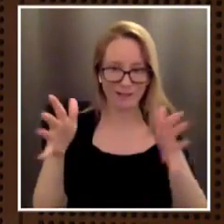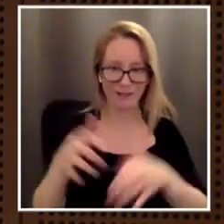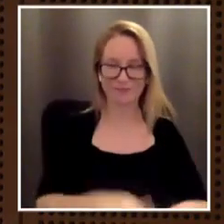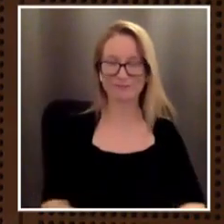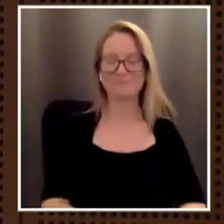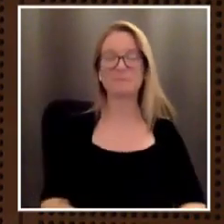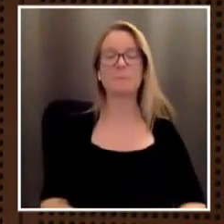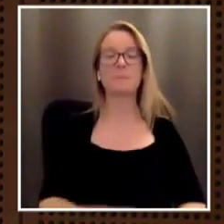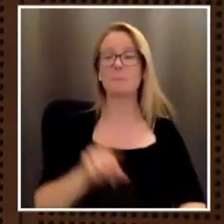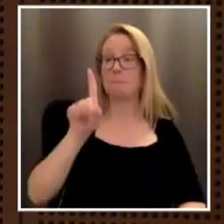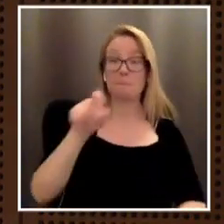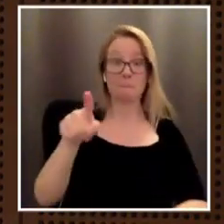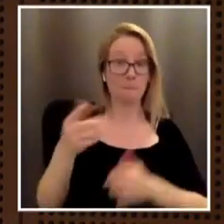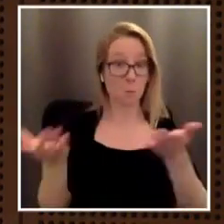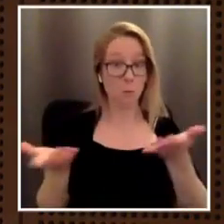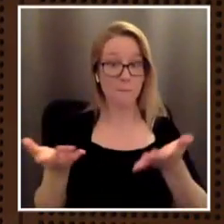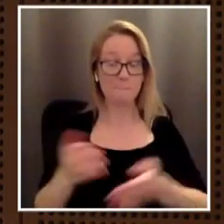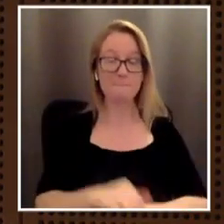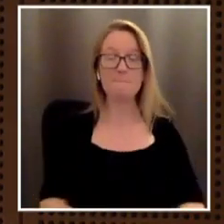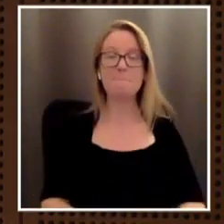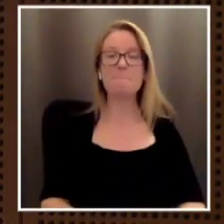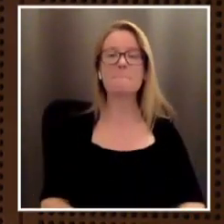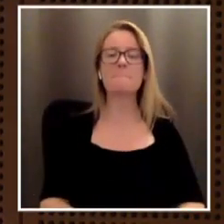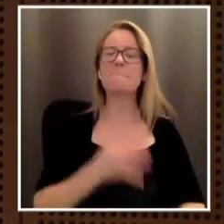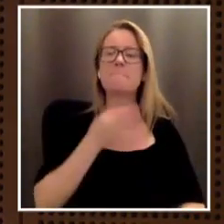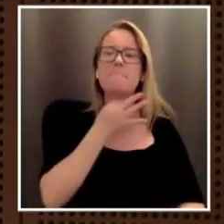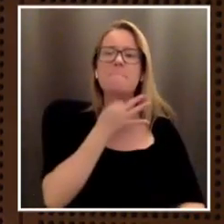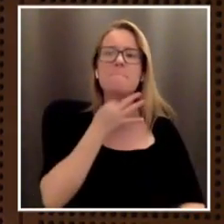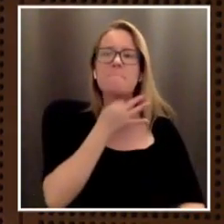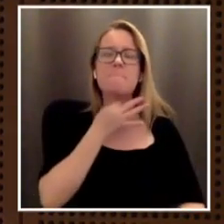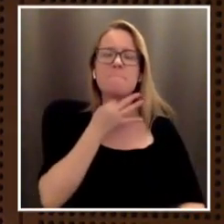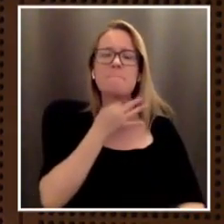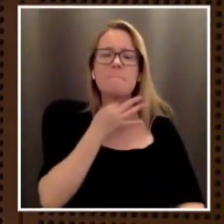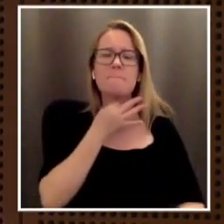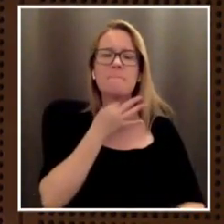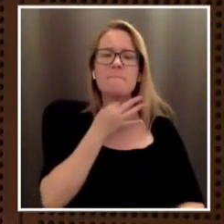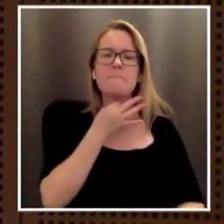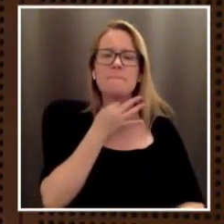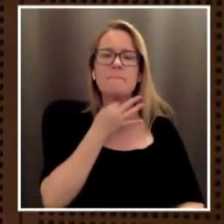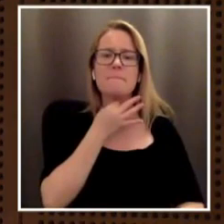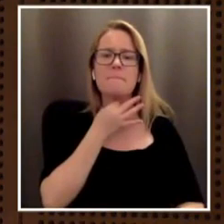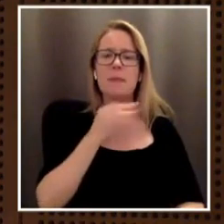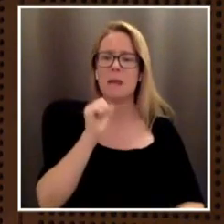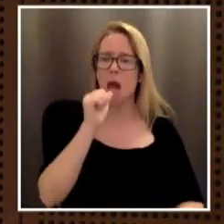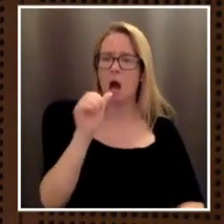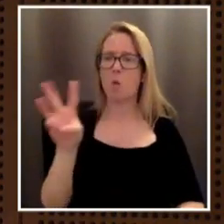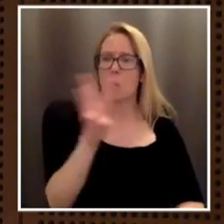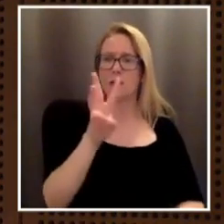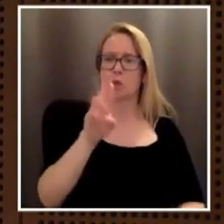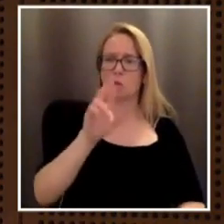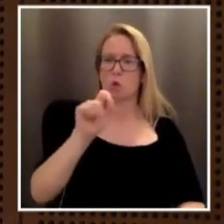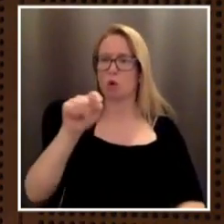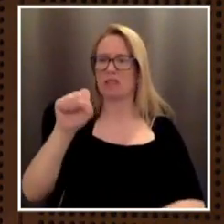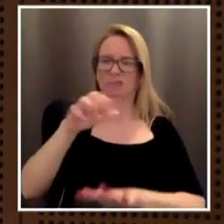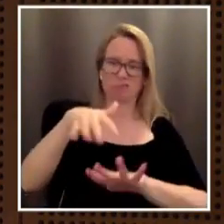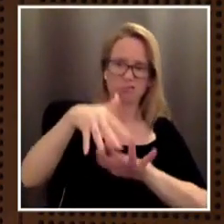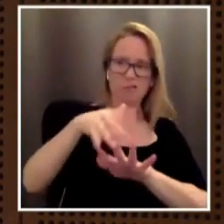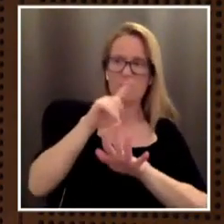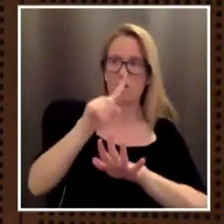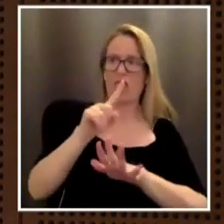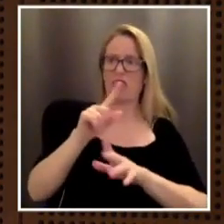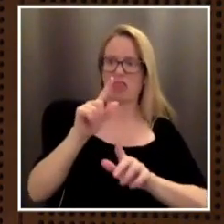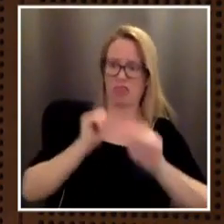The question I asked was, are there no non-Western roots of theater that merit